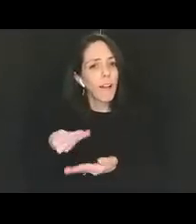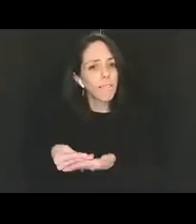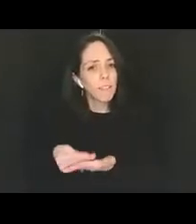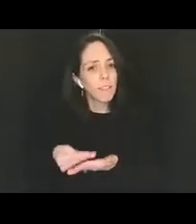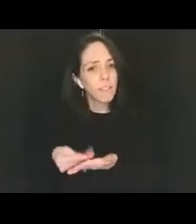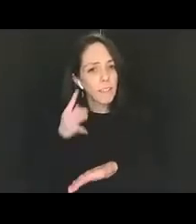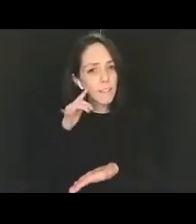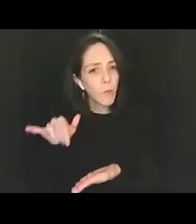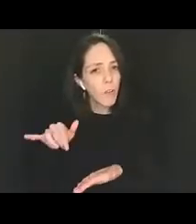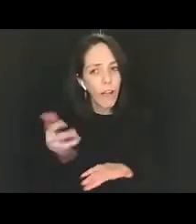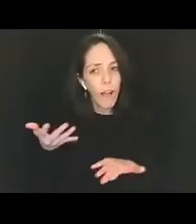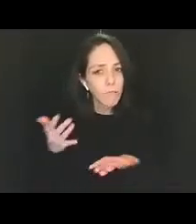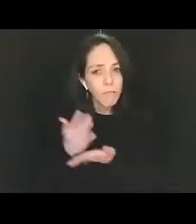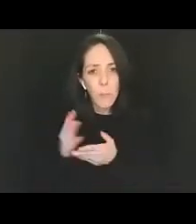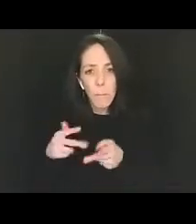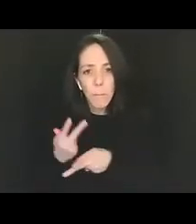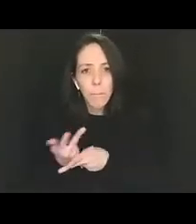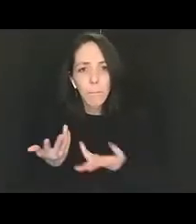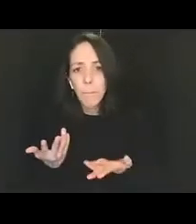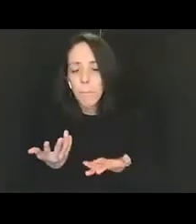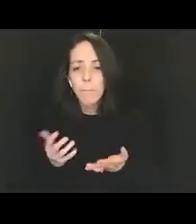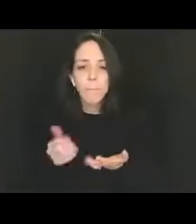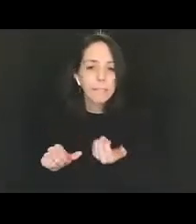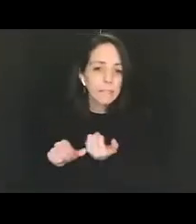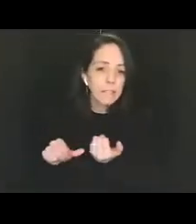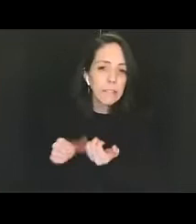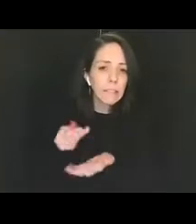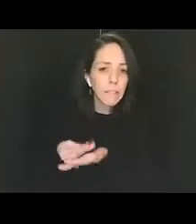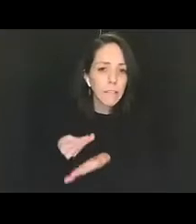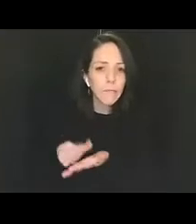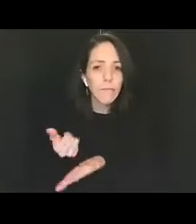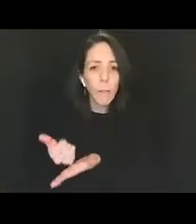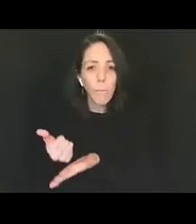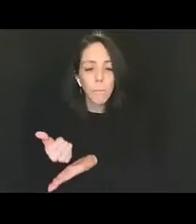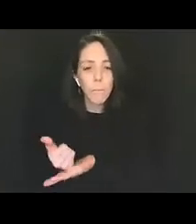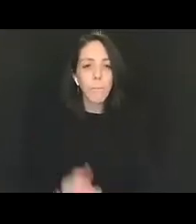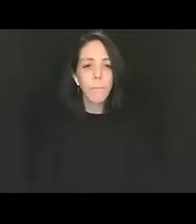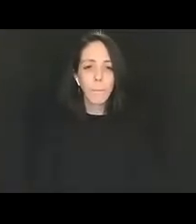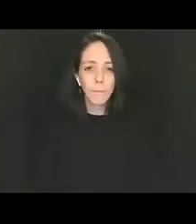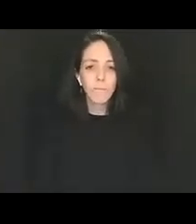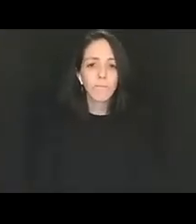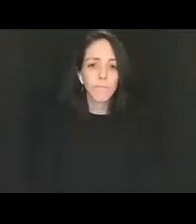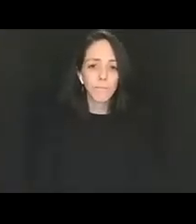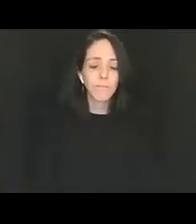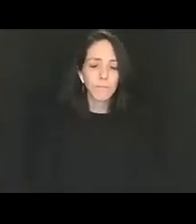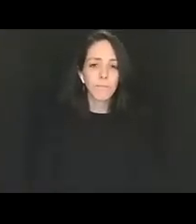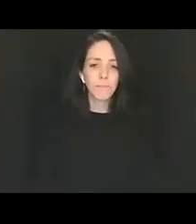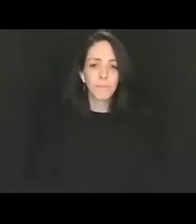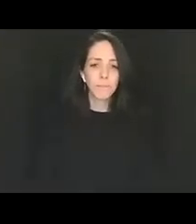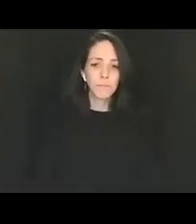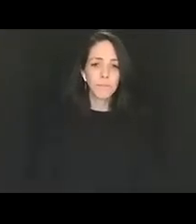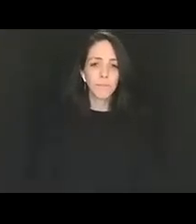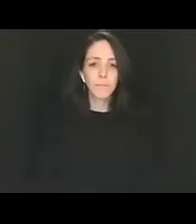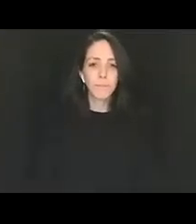some kind of way, assist with that. So I would also touch on that